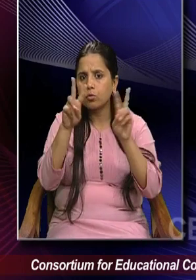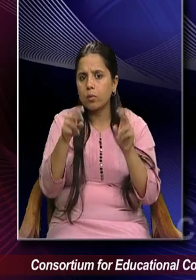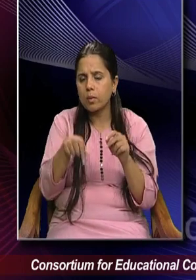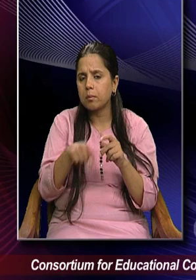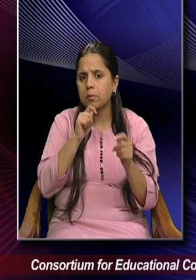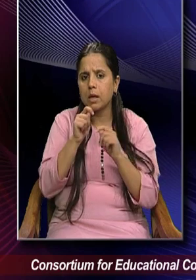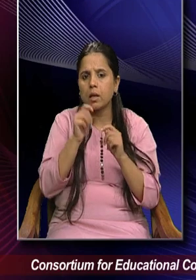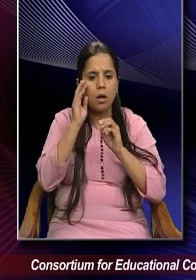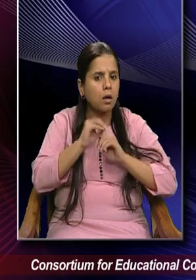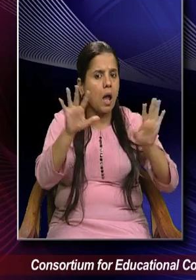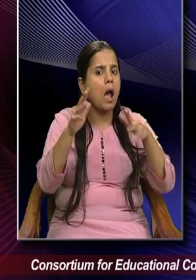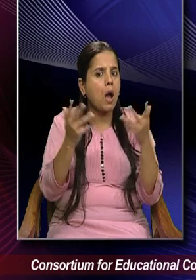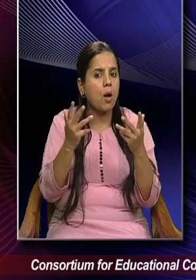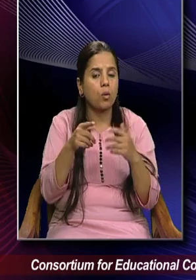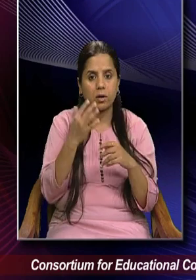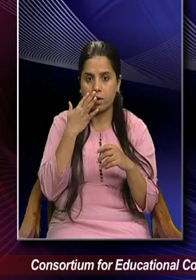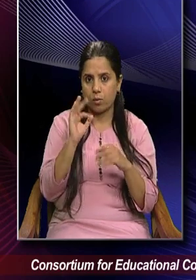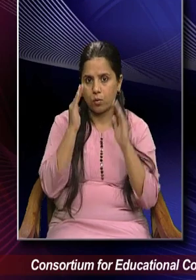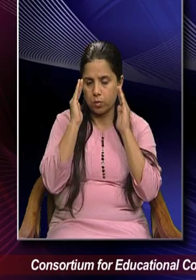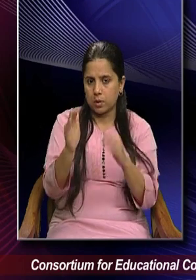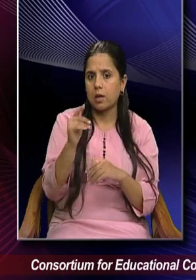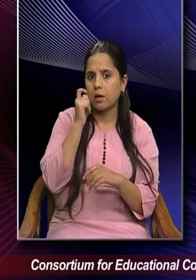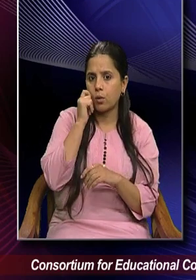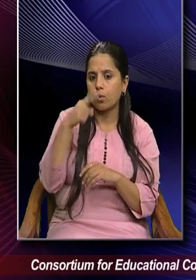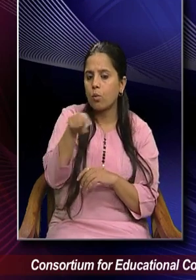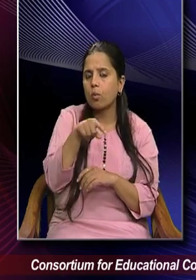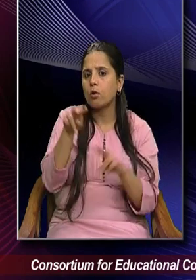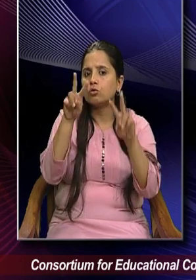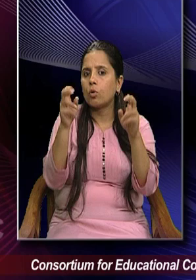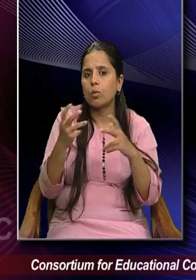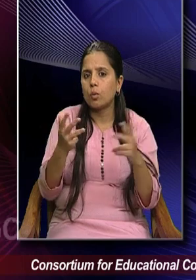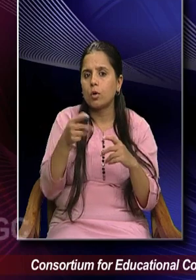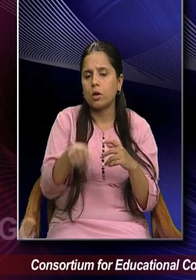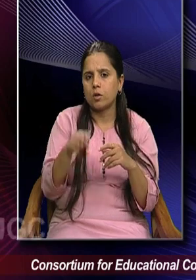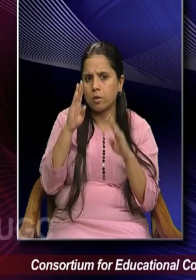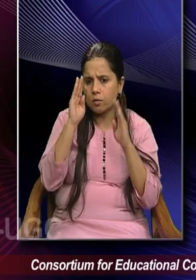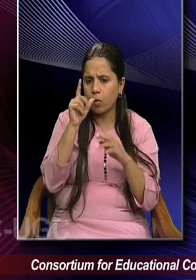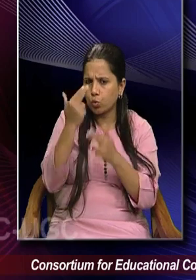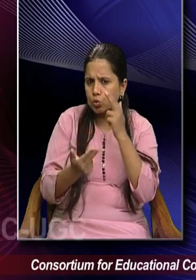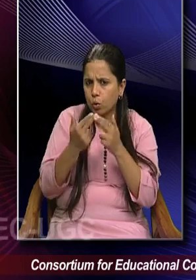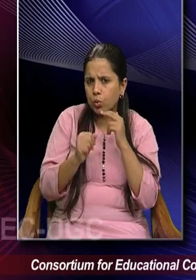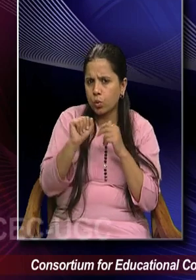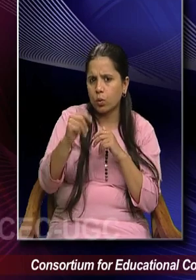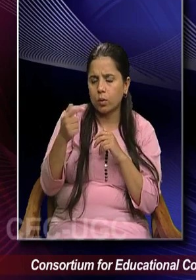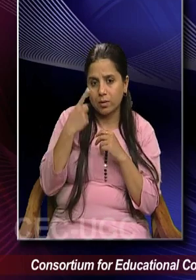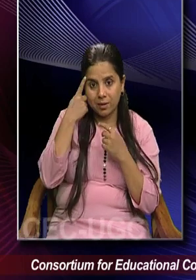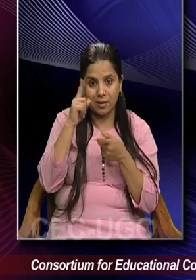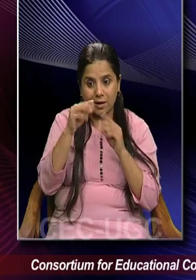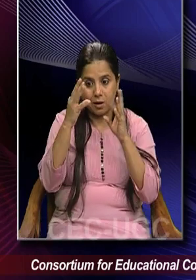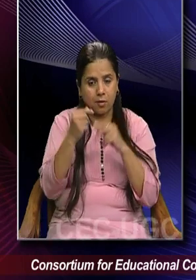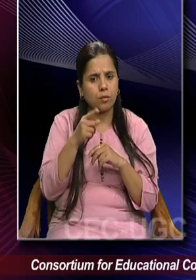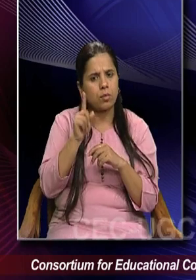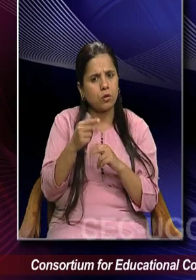media? Emphasize the human element. Focus on individual stories. Beyond statistics, tell